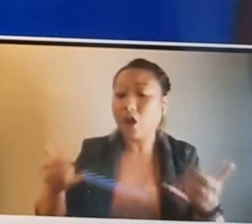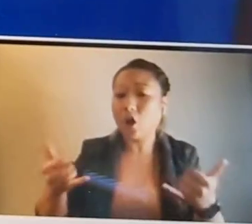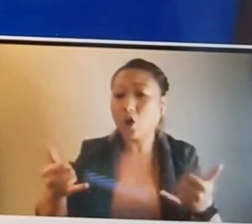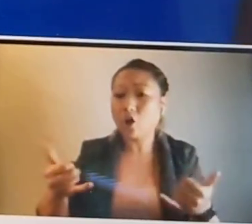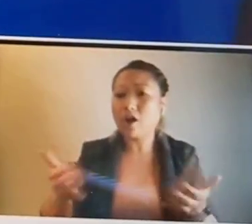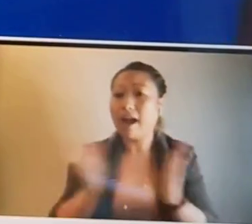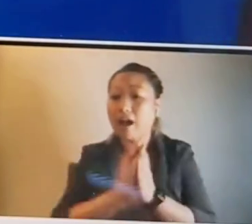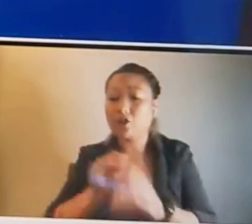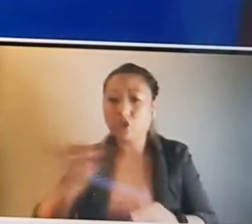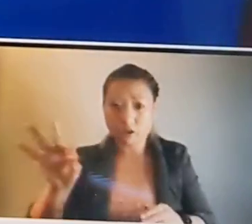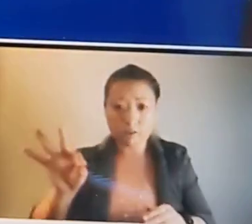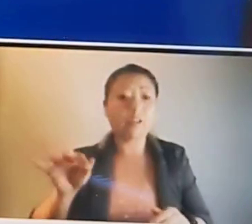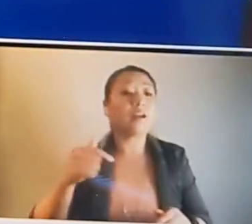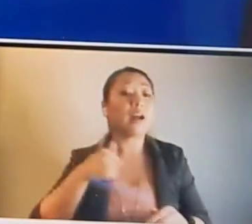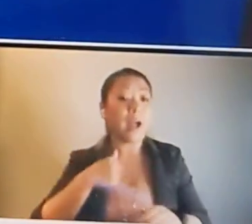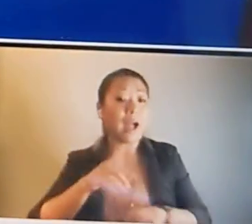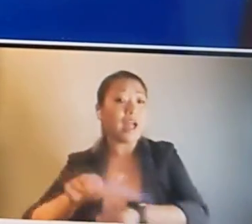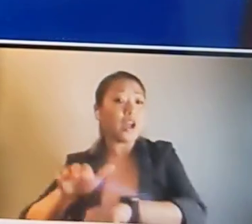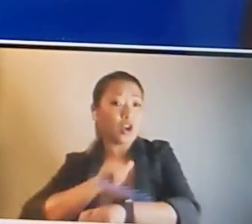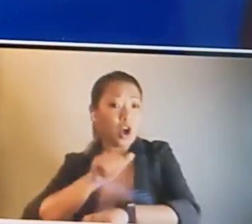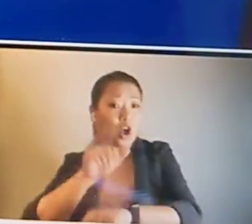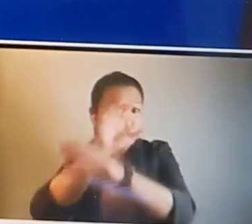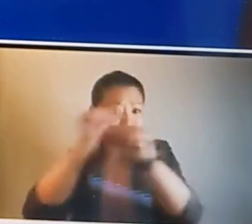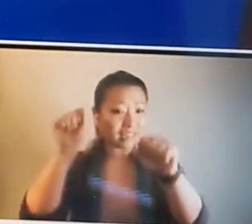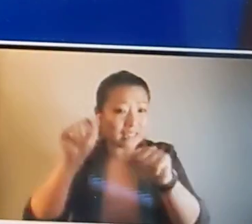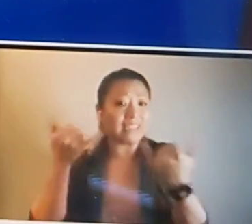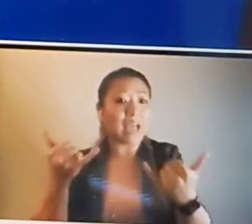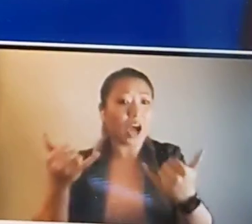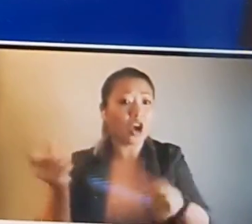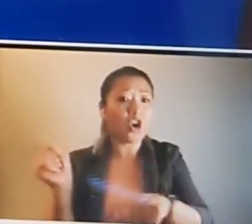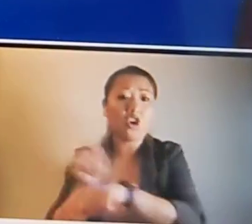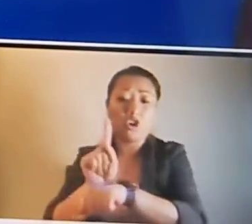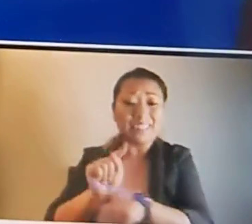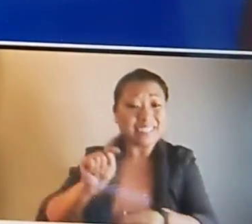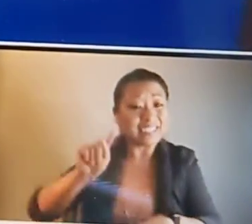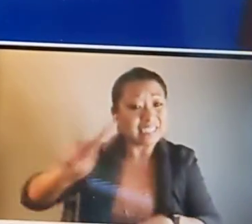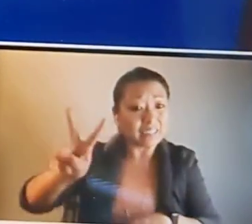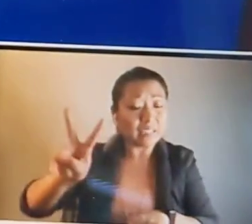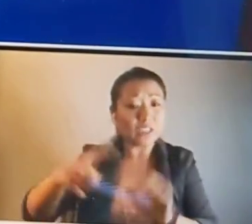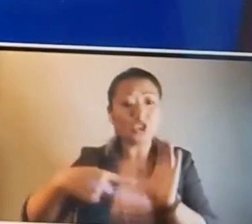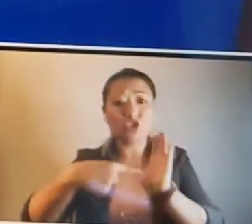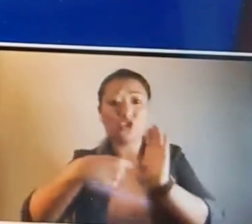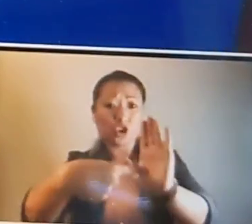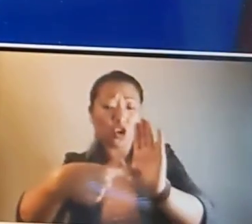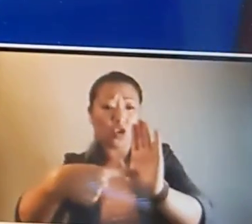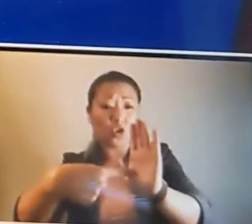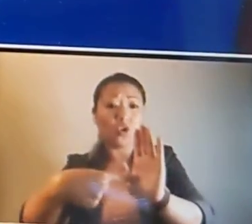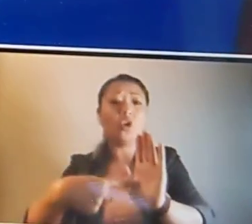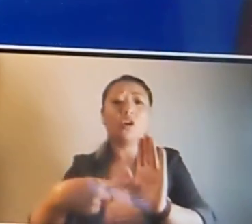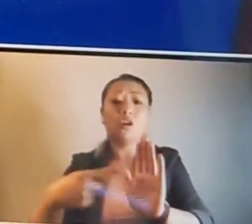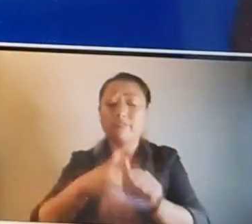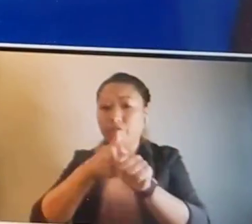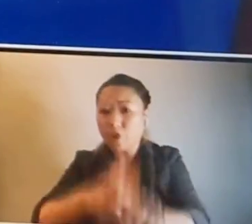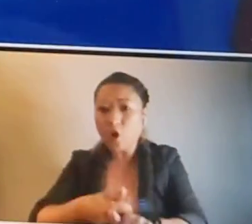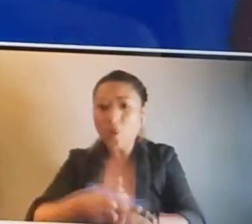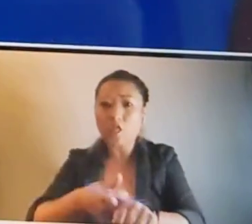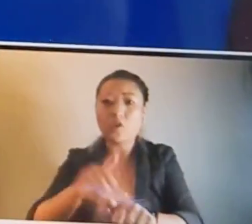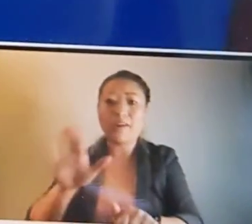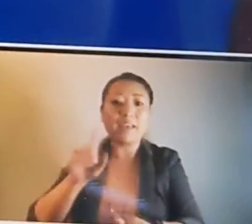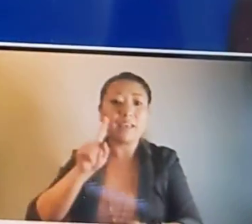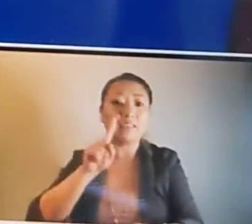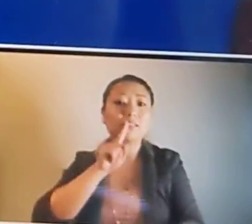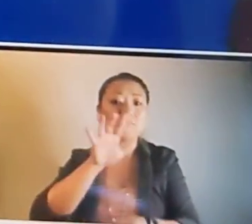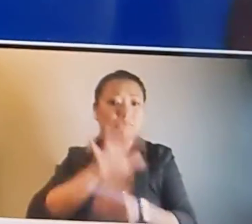fulfill his oath and defend the Constitution, and demand an end to this siege."